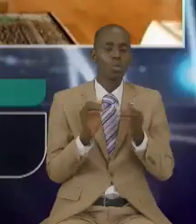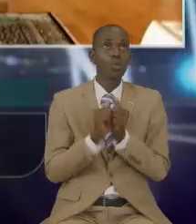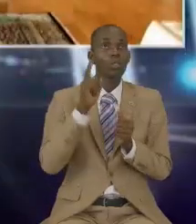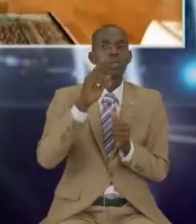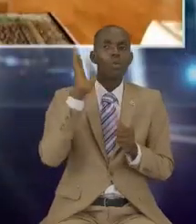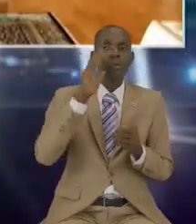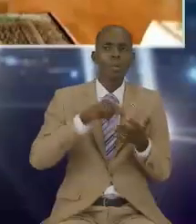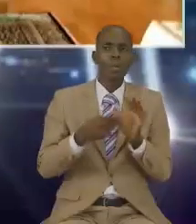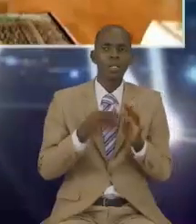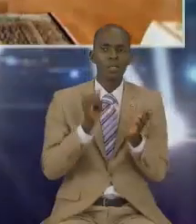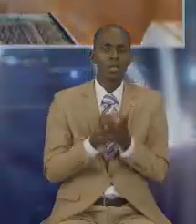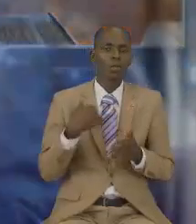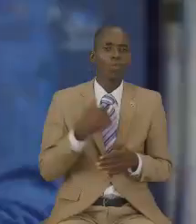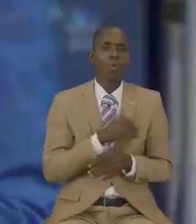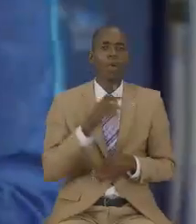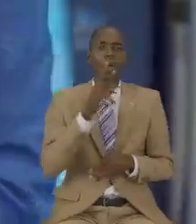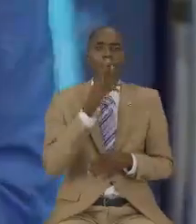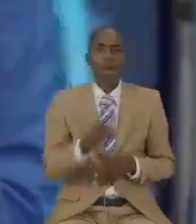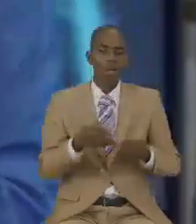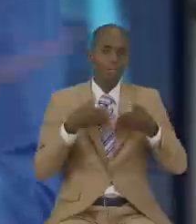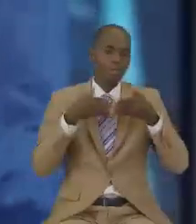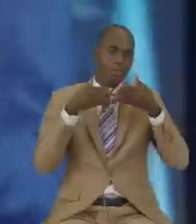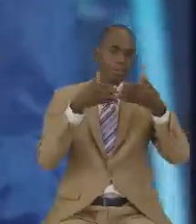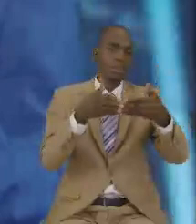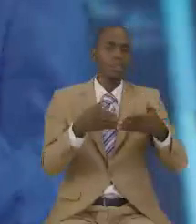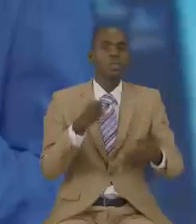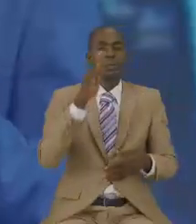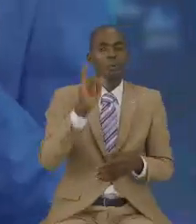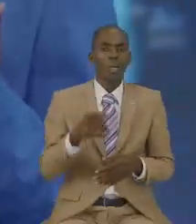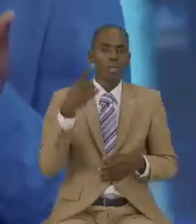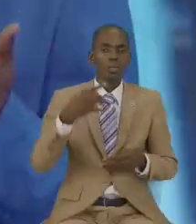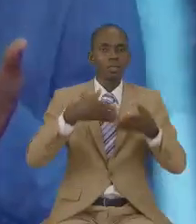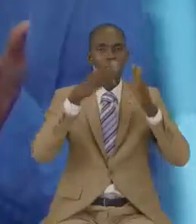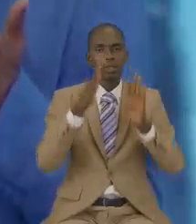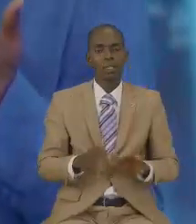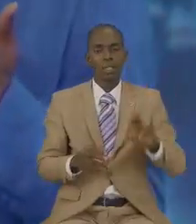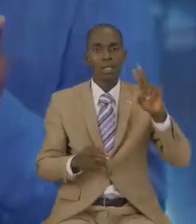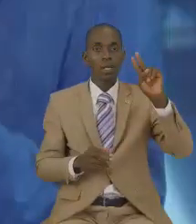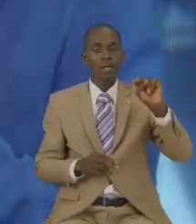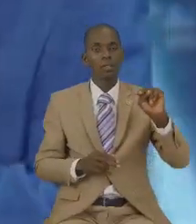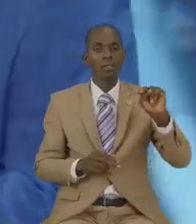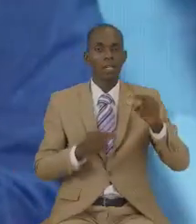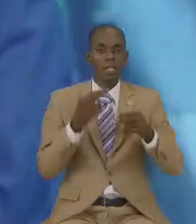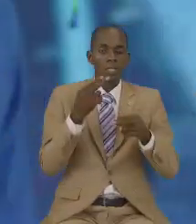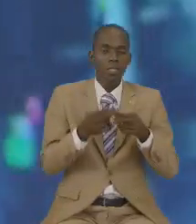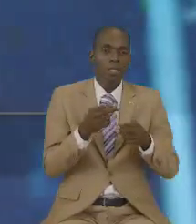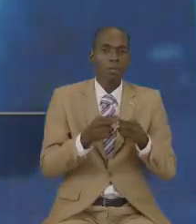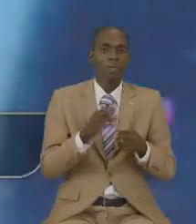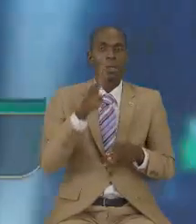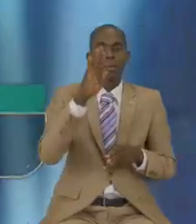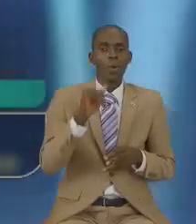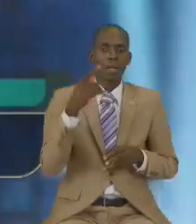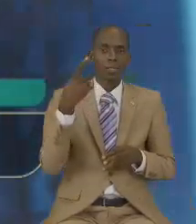mean that we are guided by the Master. And named by the